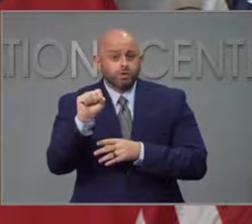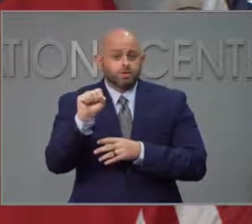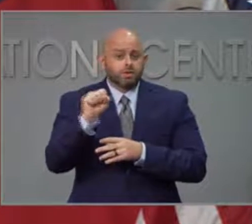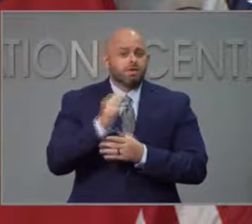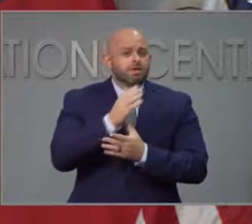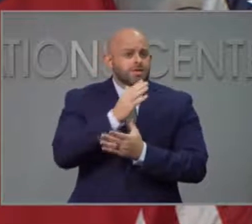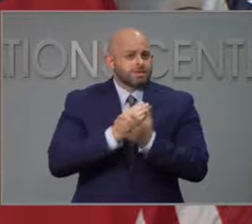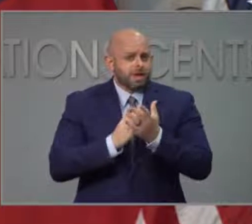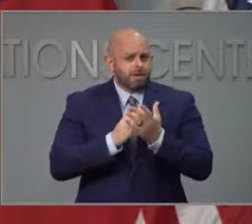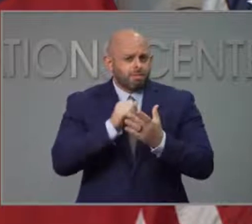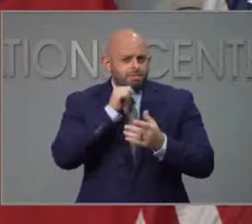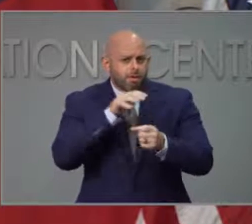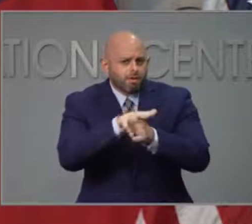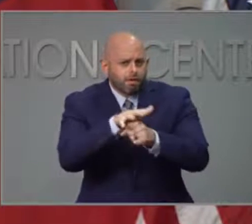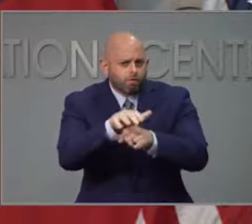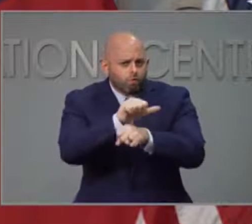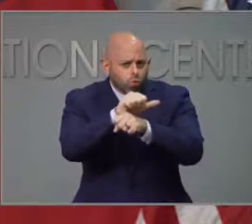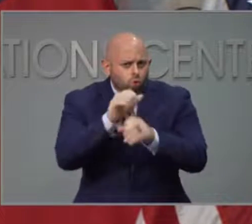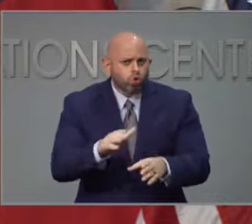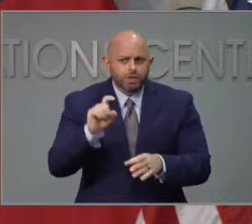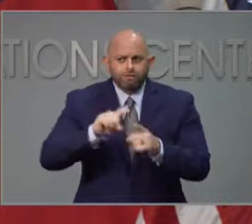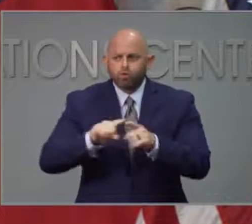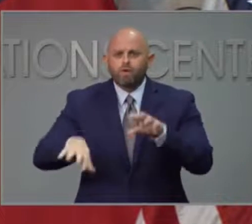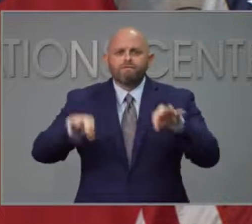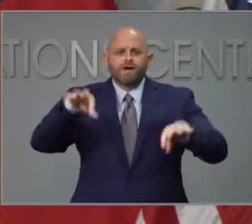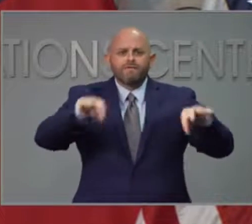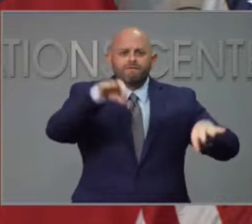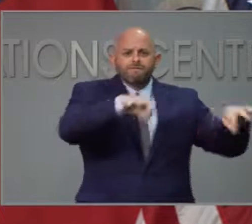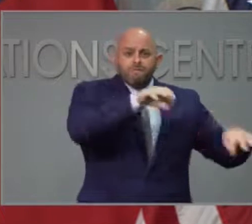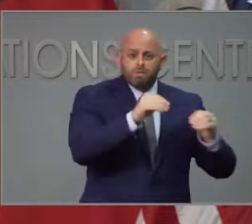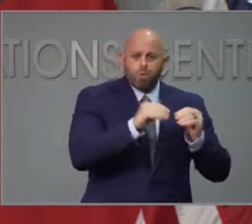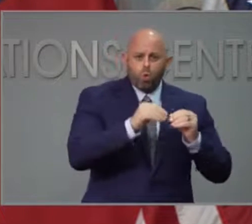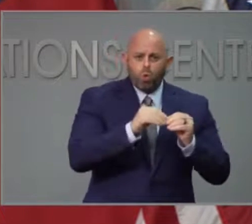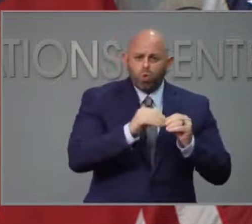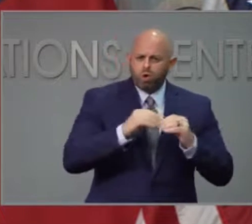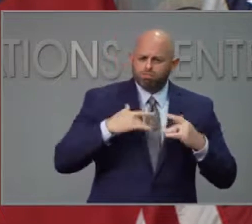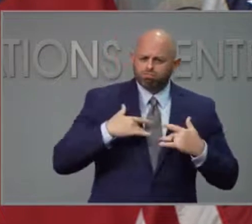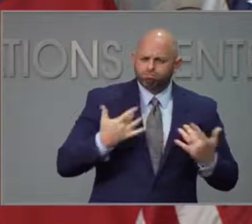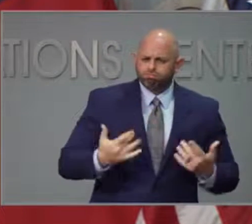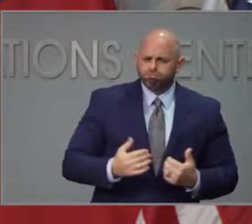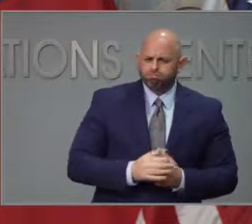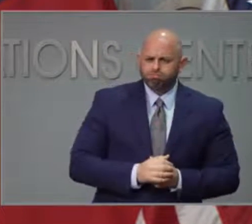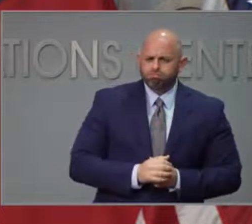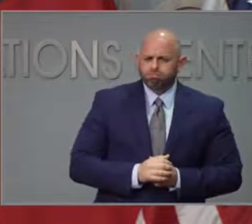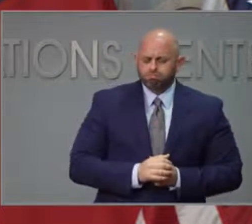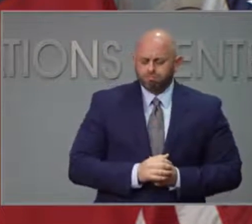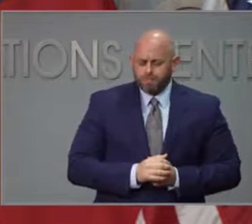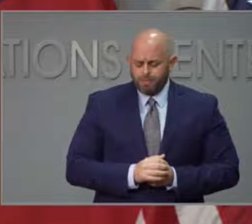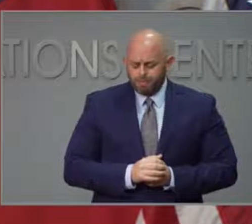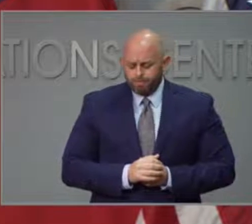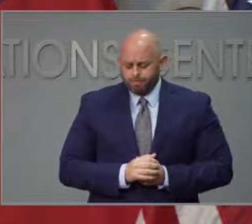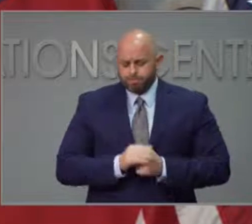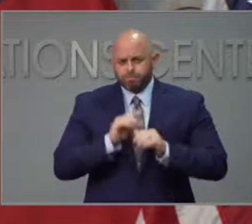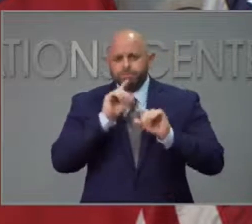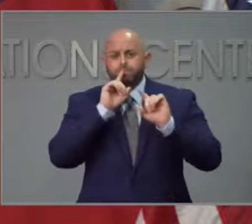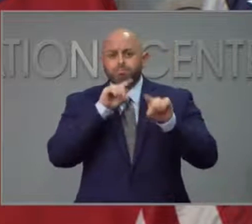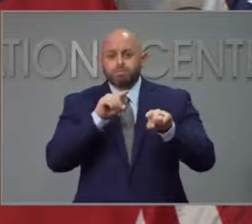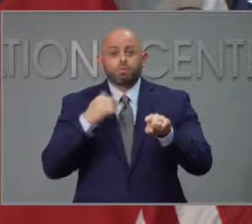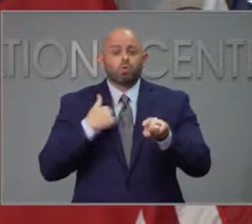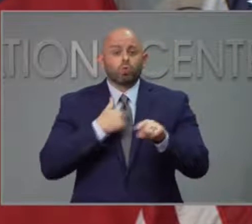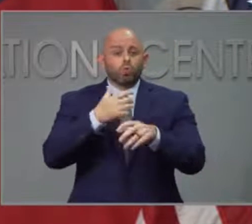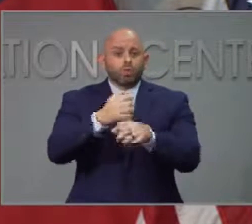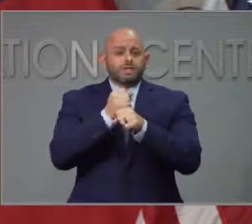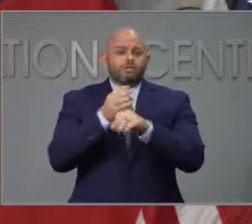into reserve workers? I don't know exactly. We did receive over